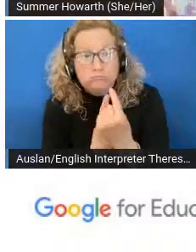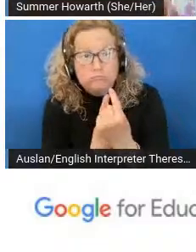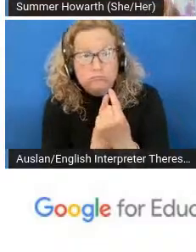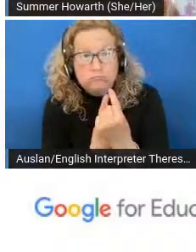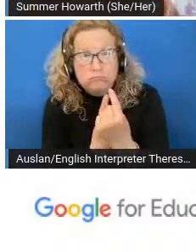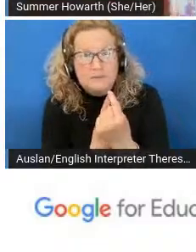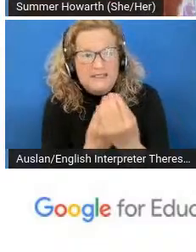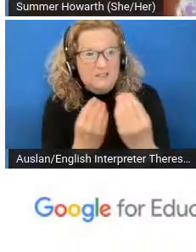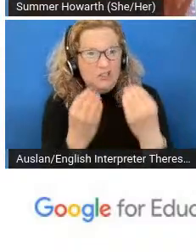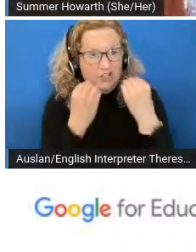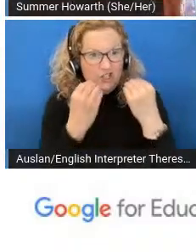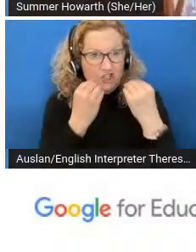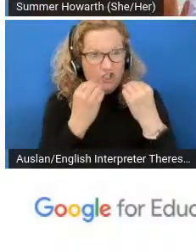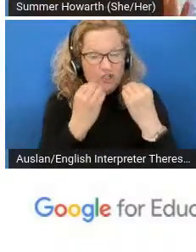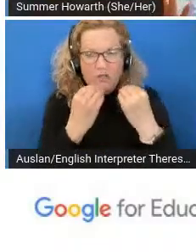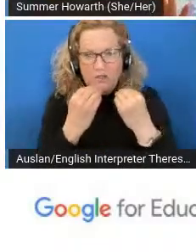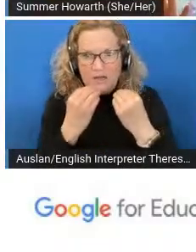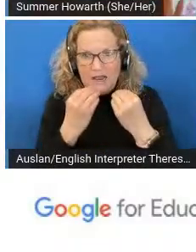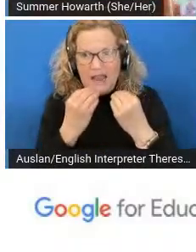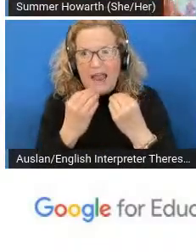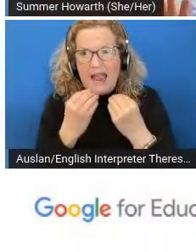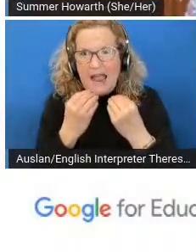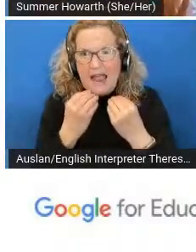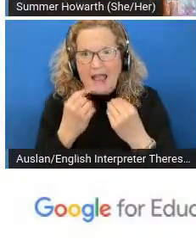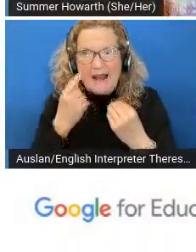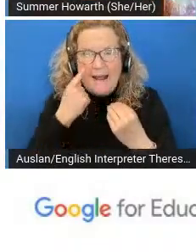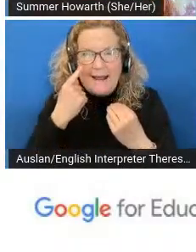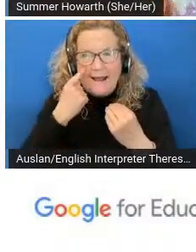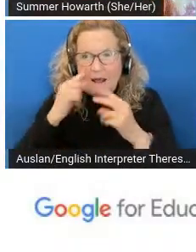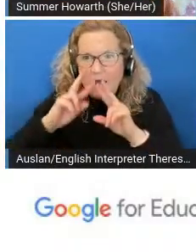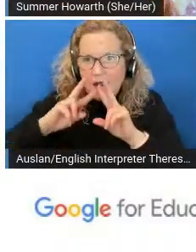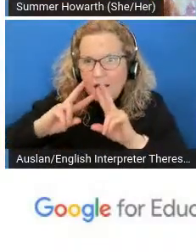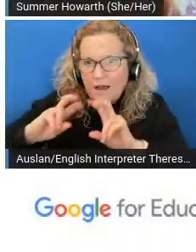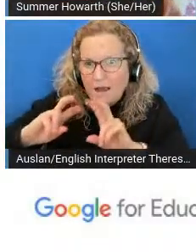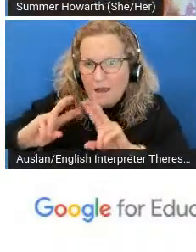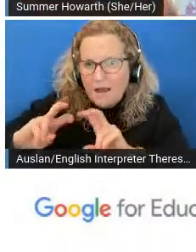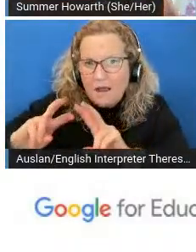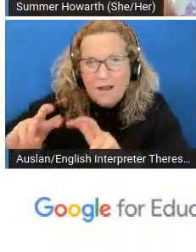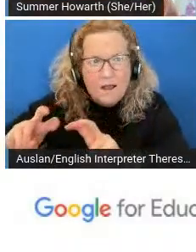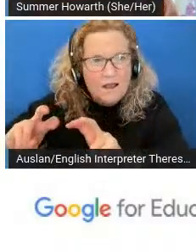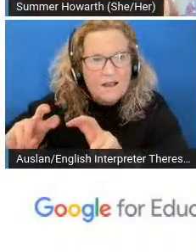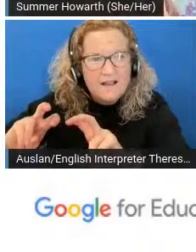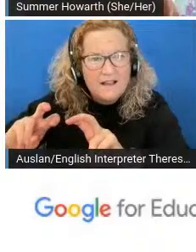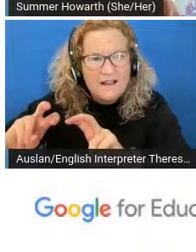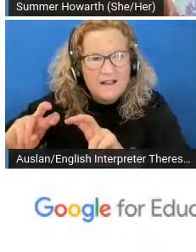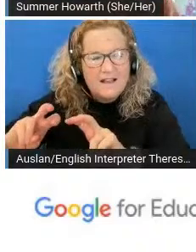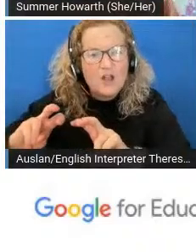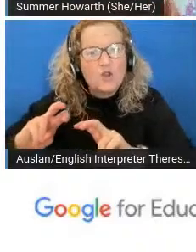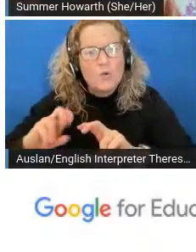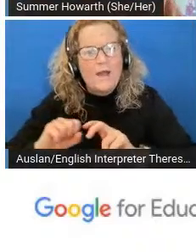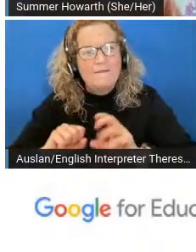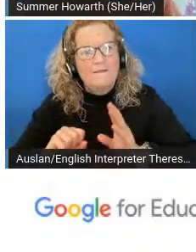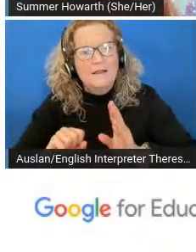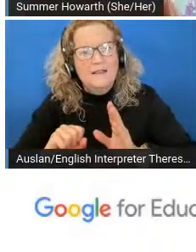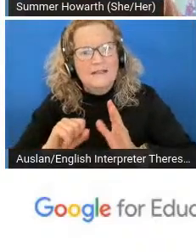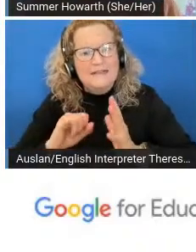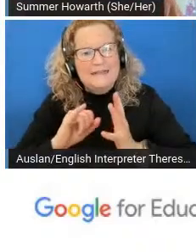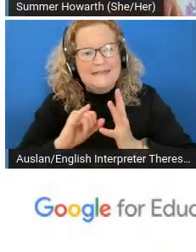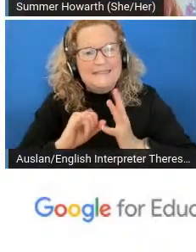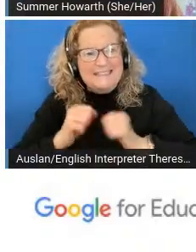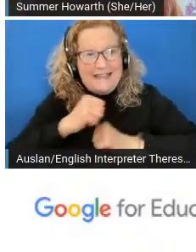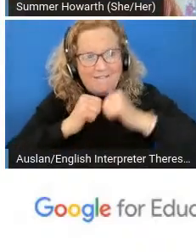You've set up some direct frameworks and scaffolds so that it really can unleash